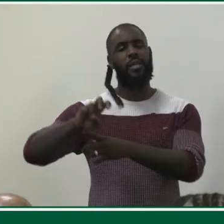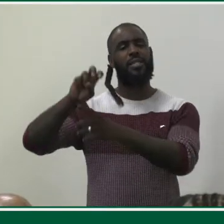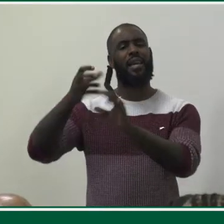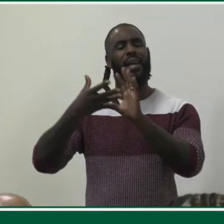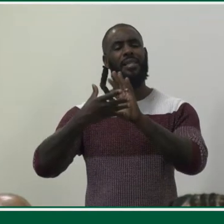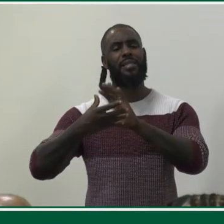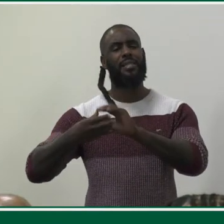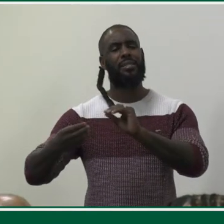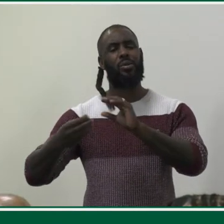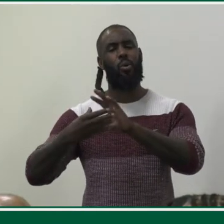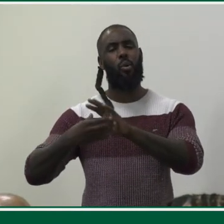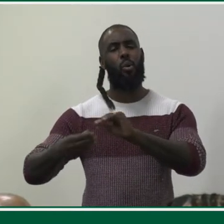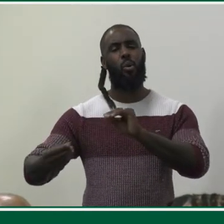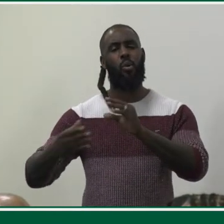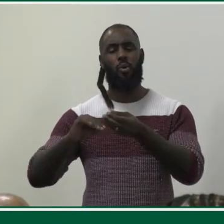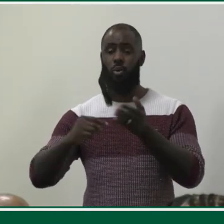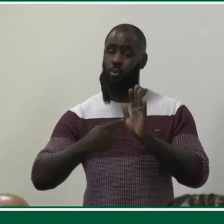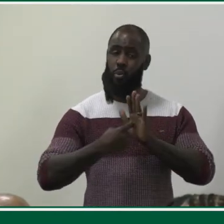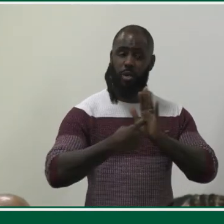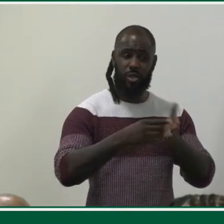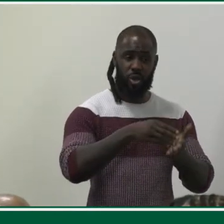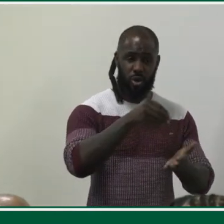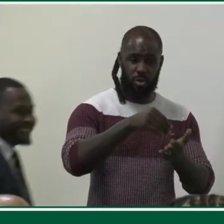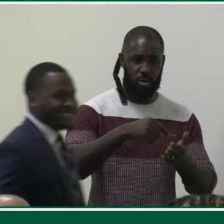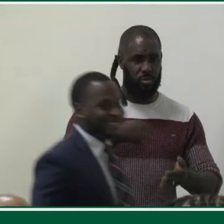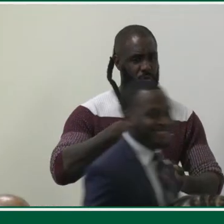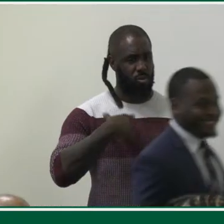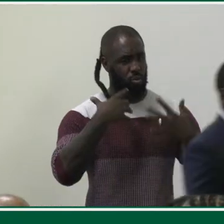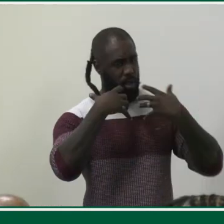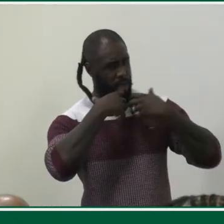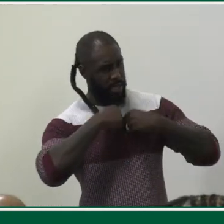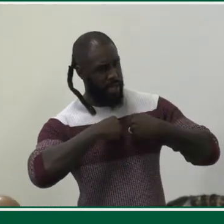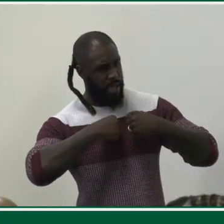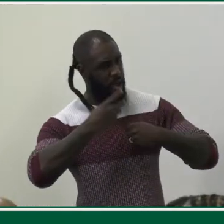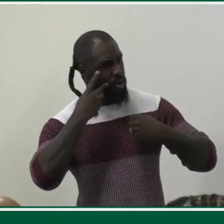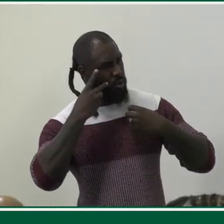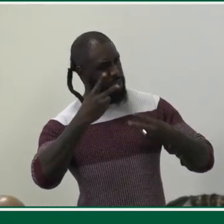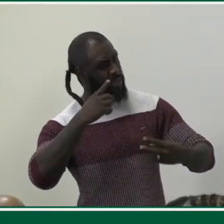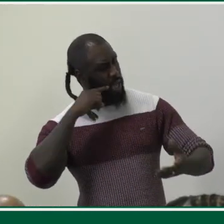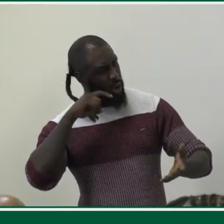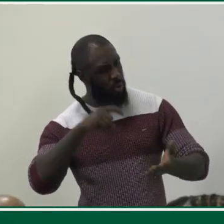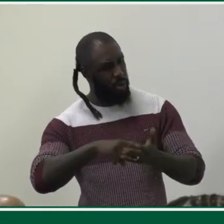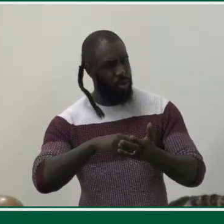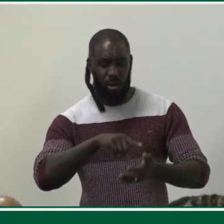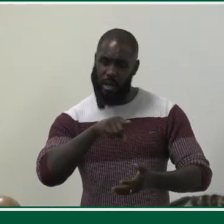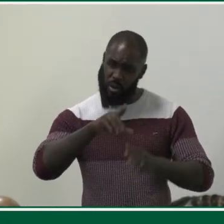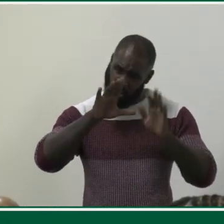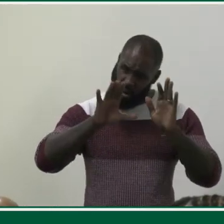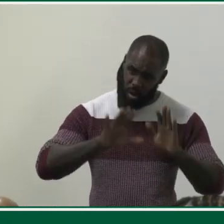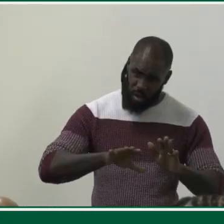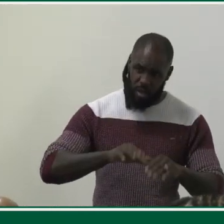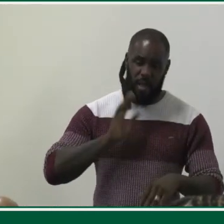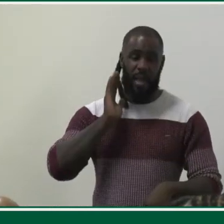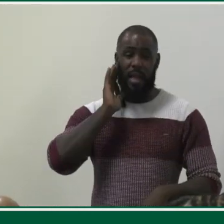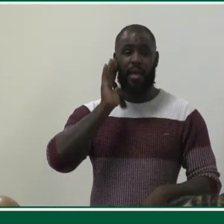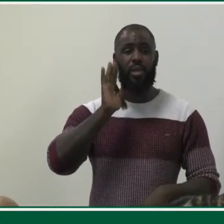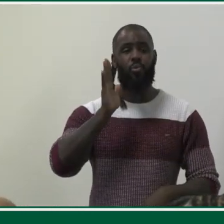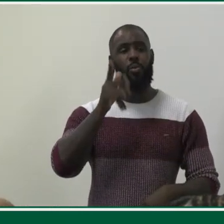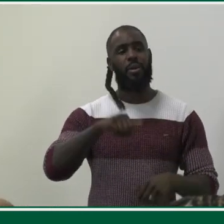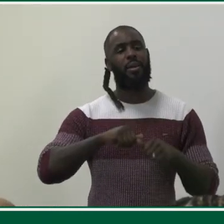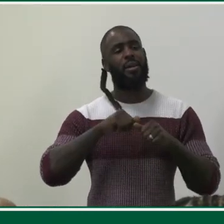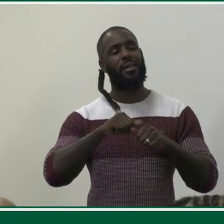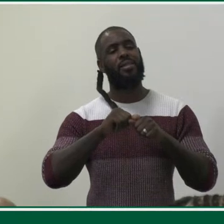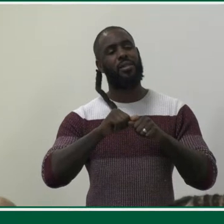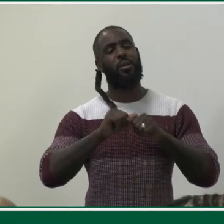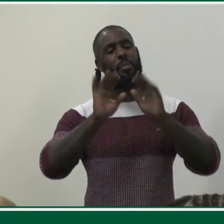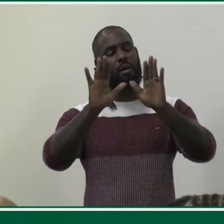our students that, like Anisha said, that we care, we see you, and you are excellent, and you can and will be excellent.